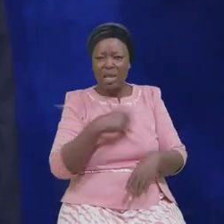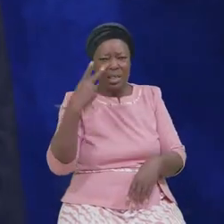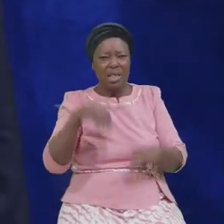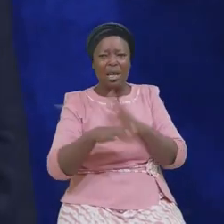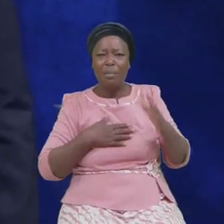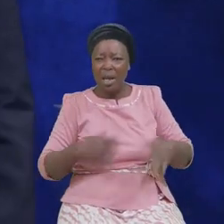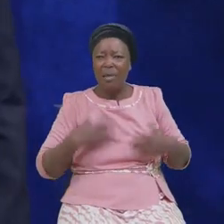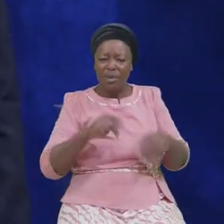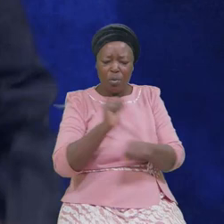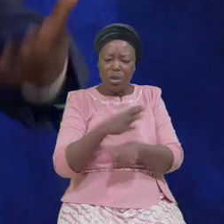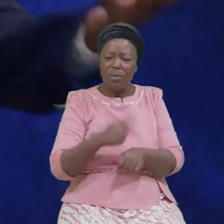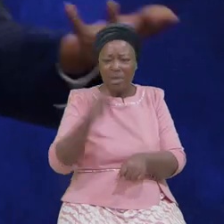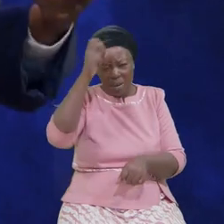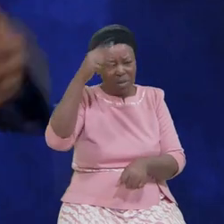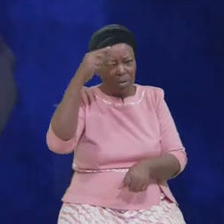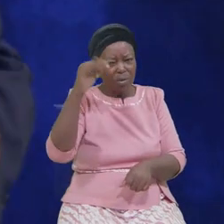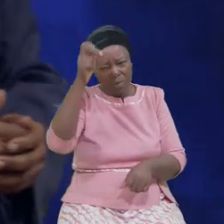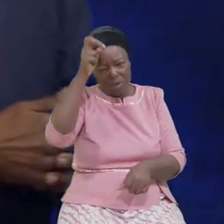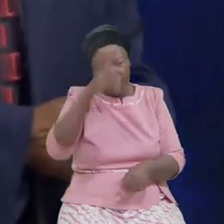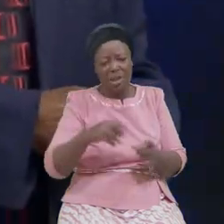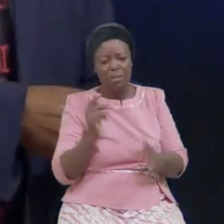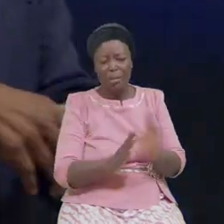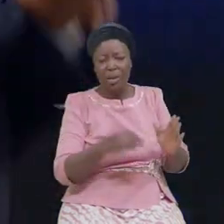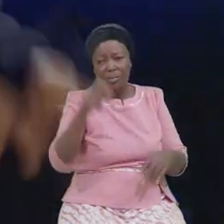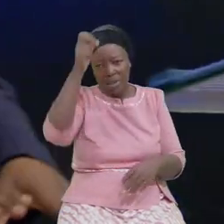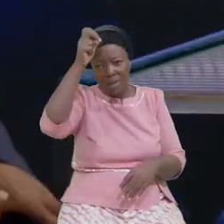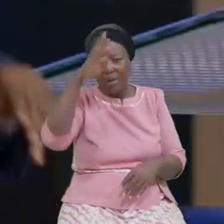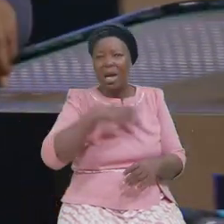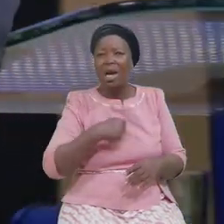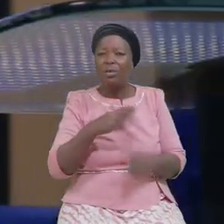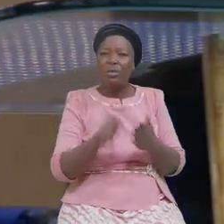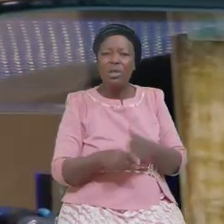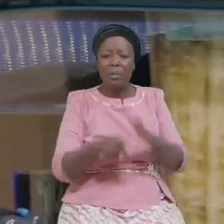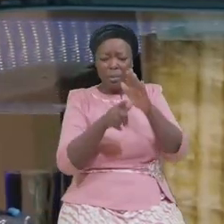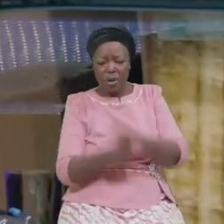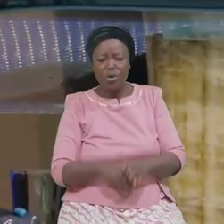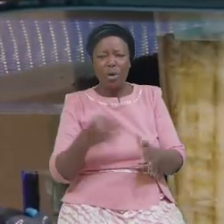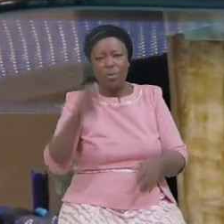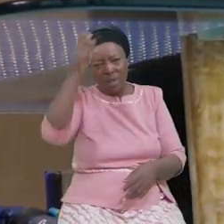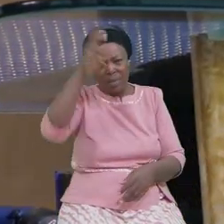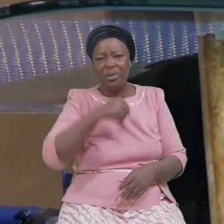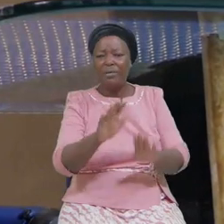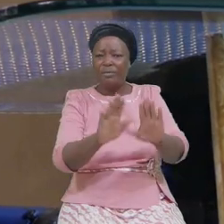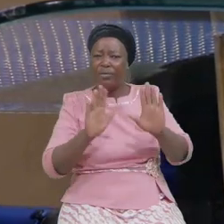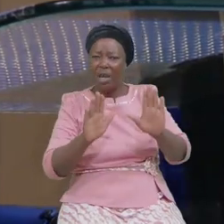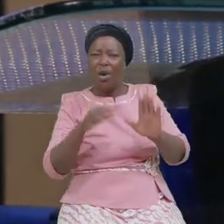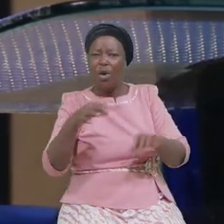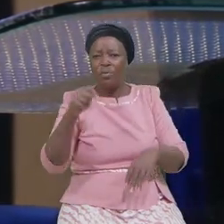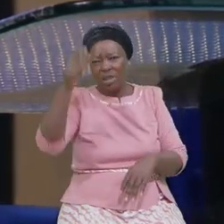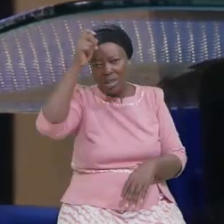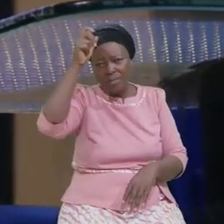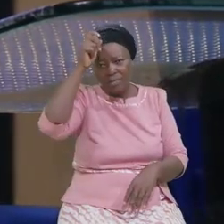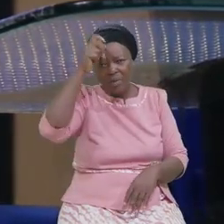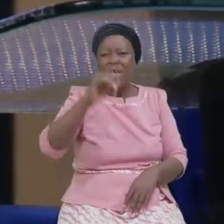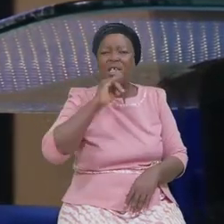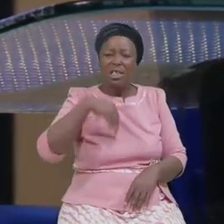devil, the work of the devil, the plan of the devil, the pressure of the devil, the fear of the devil